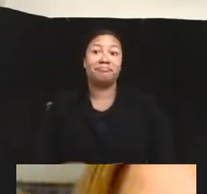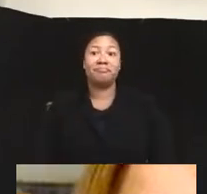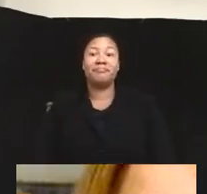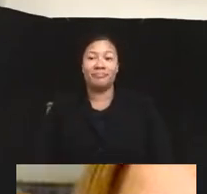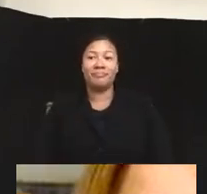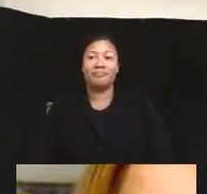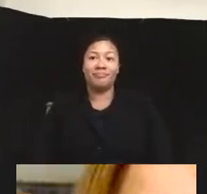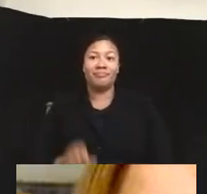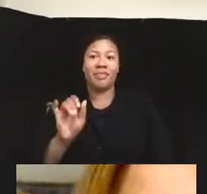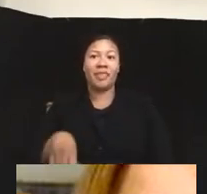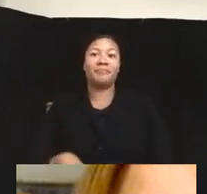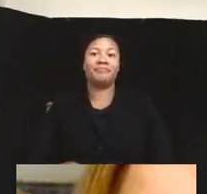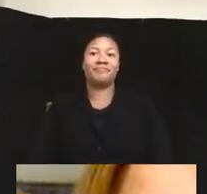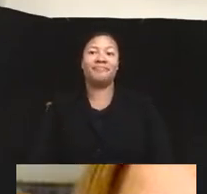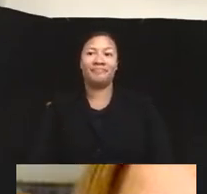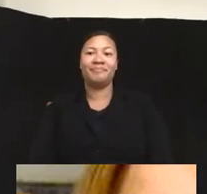Yep.